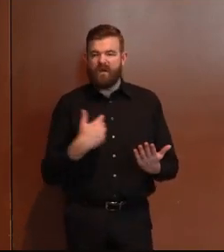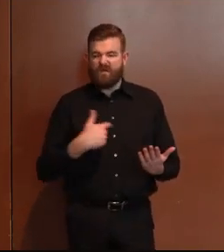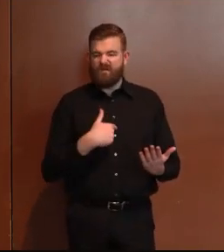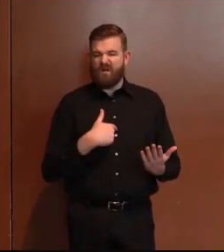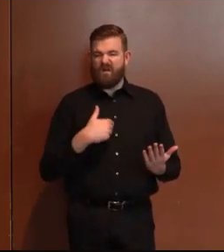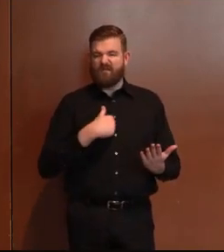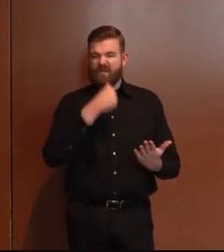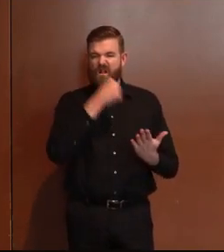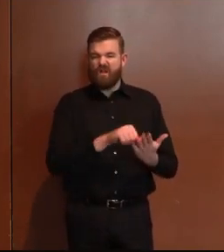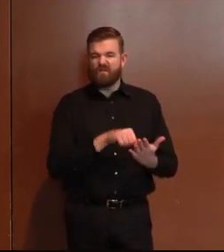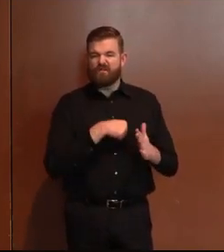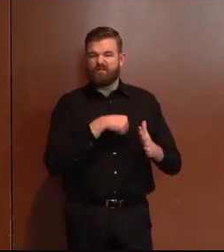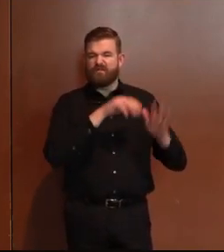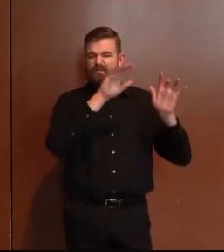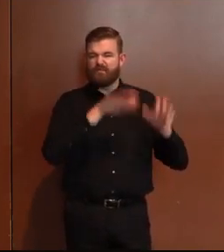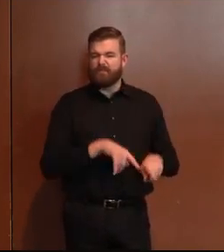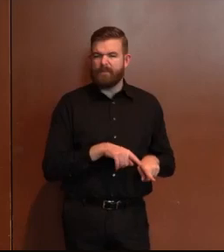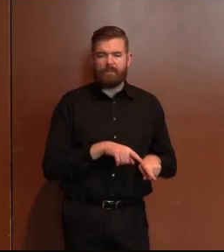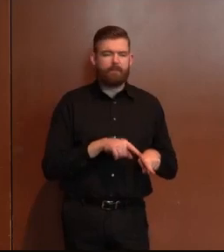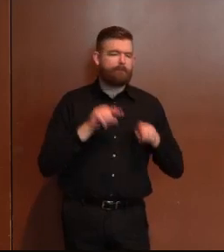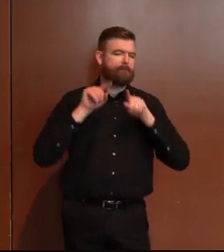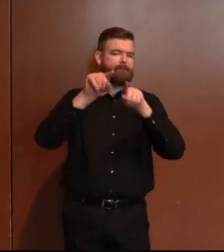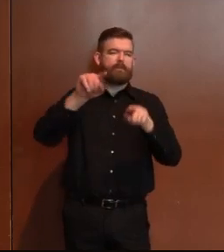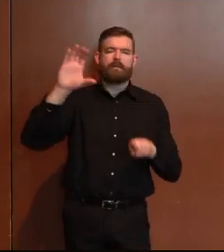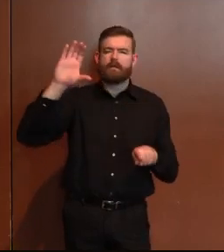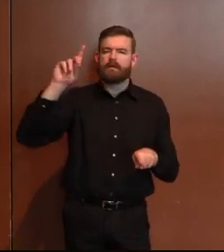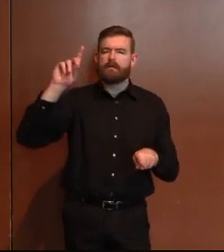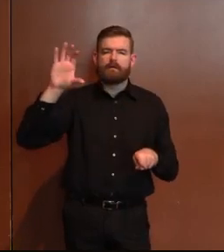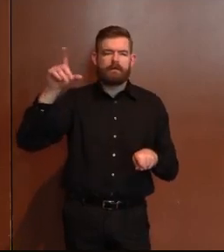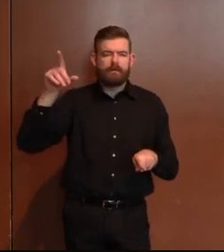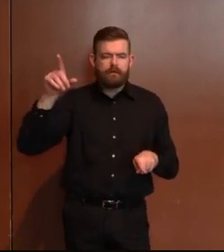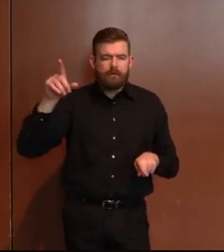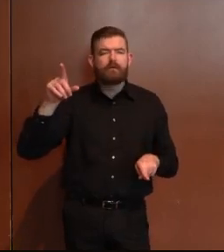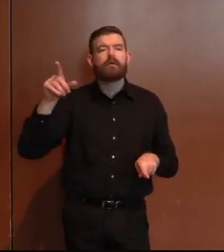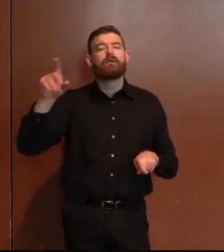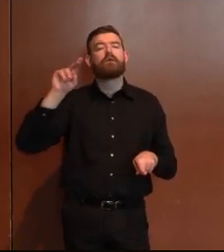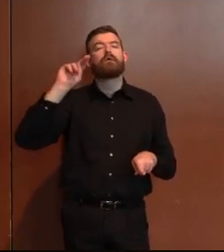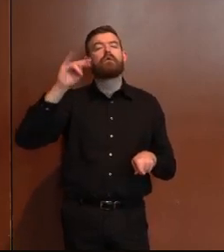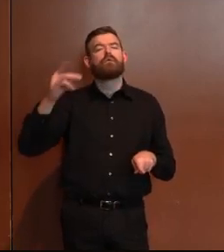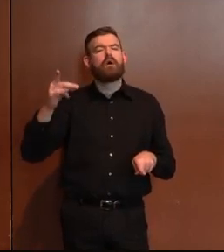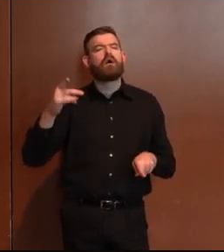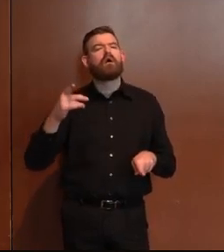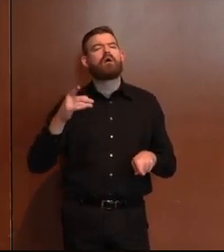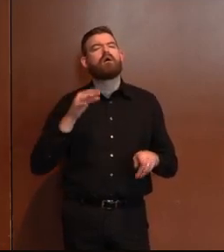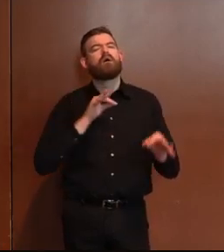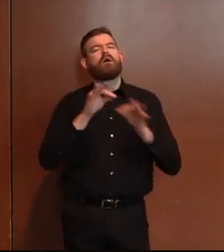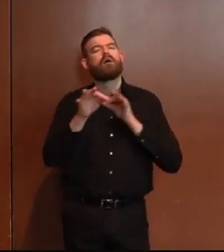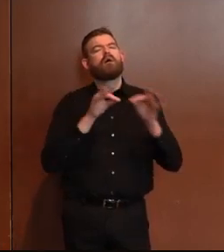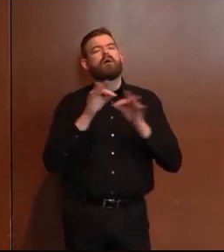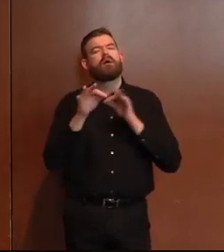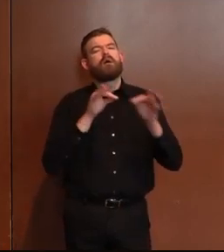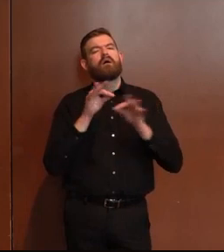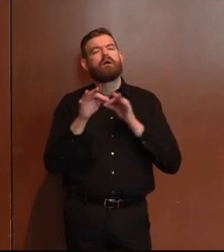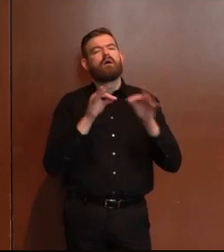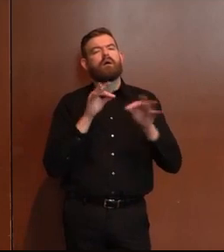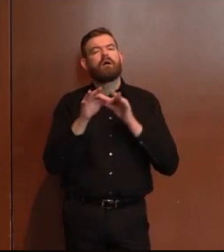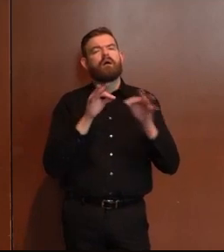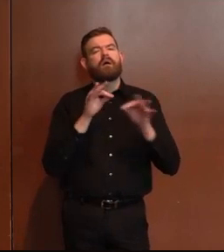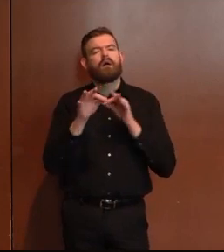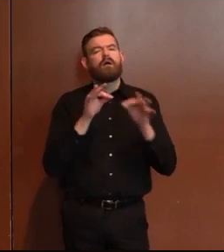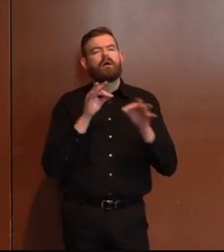our website guidance for COVID-19 diagnosed and or exposed healthcare personnel. And regarding